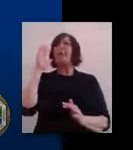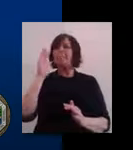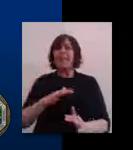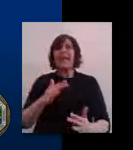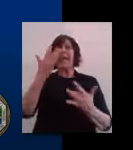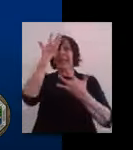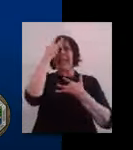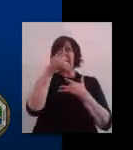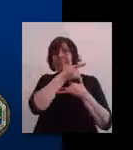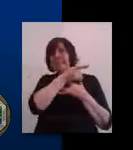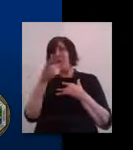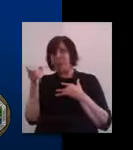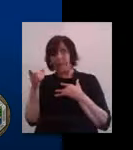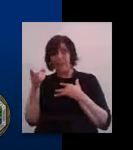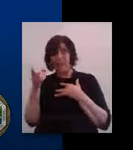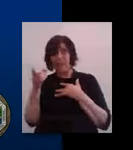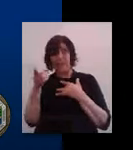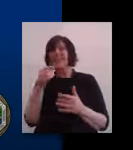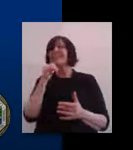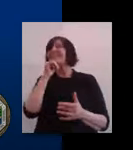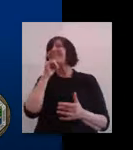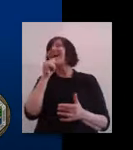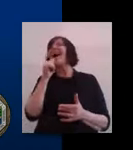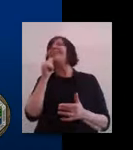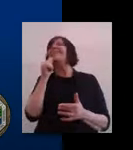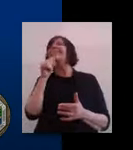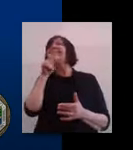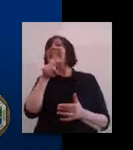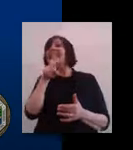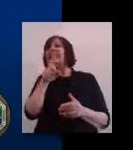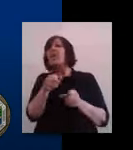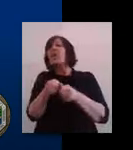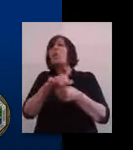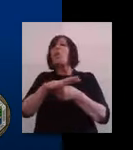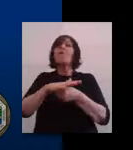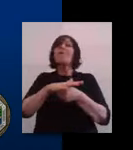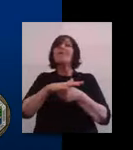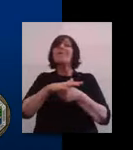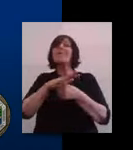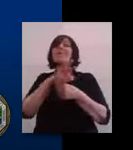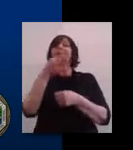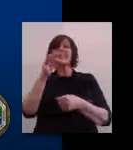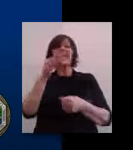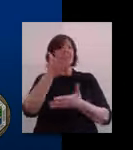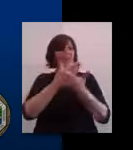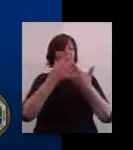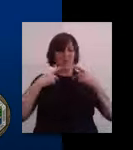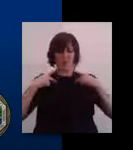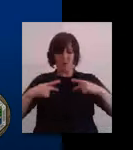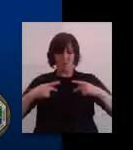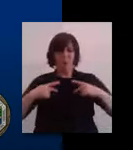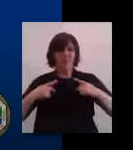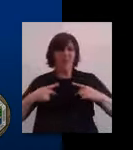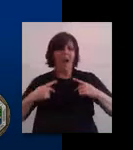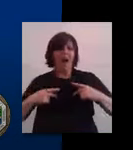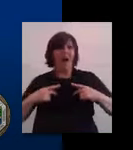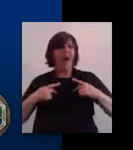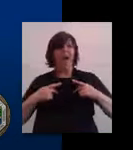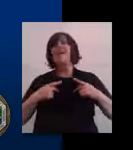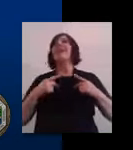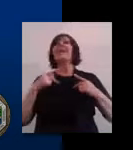necessarily COVID-19. There are folks that have bronchial pneumonia, just plain old pneumonia, and bacterial infections.